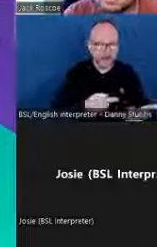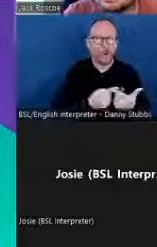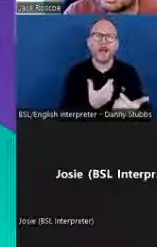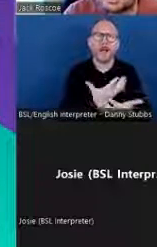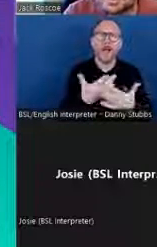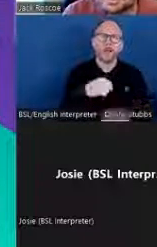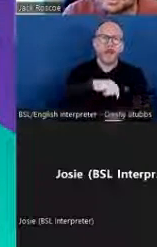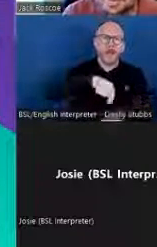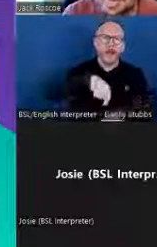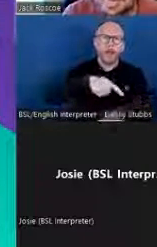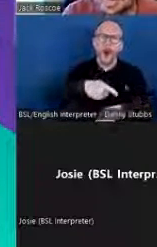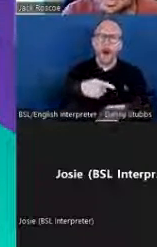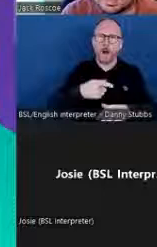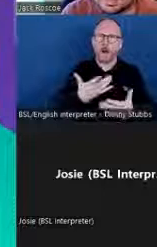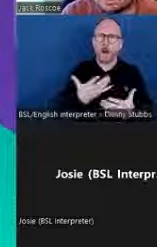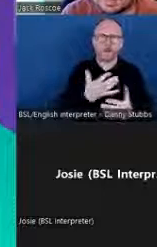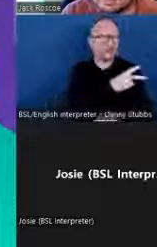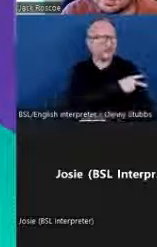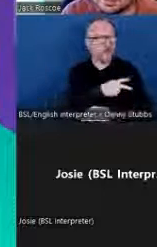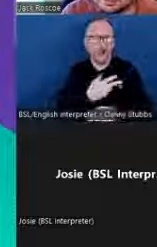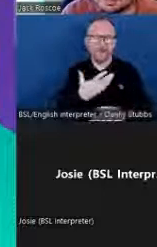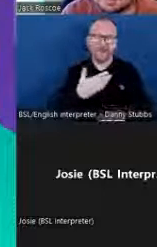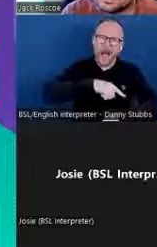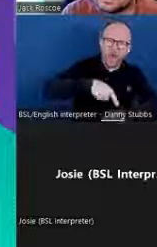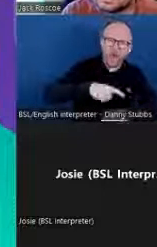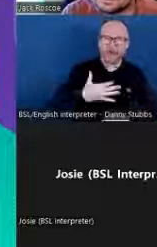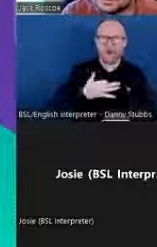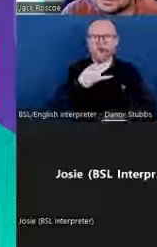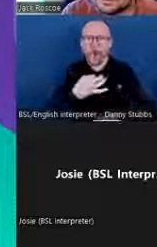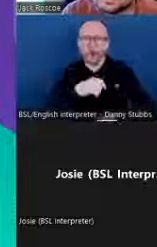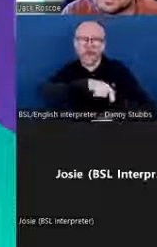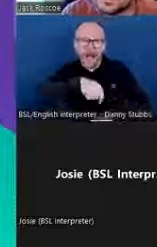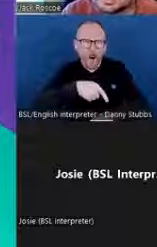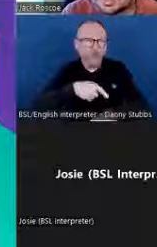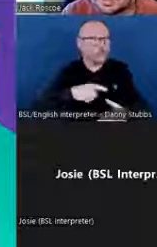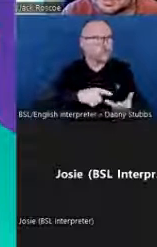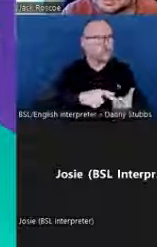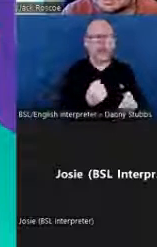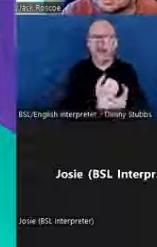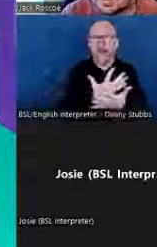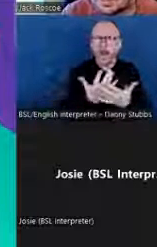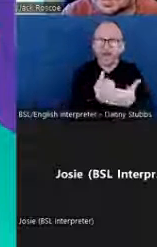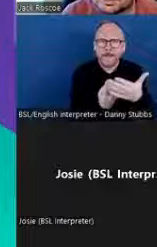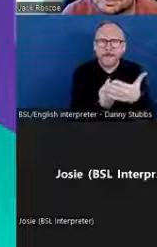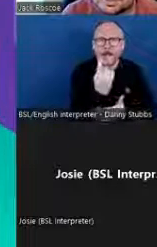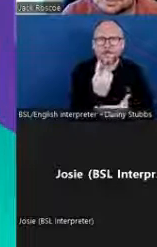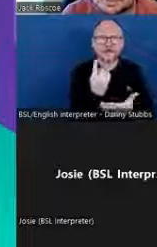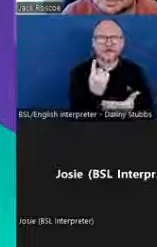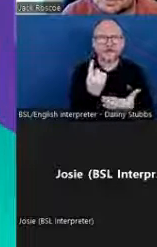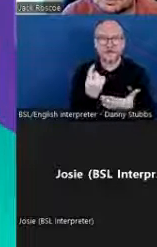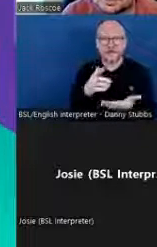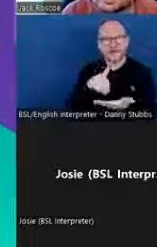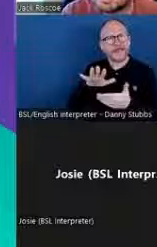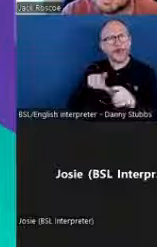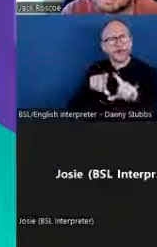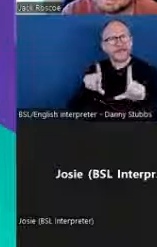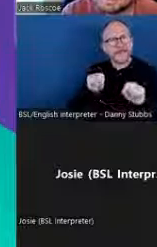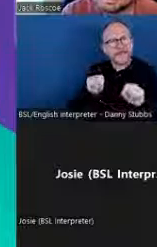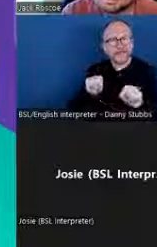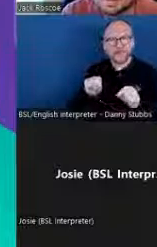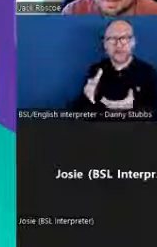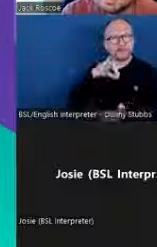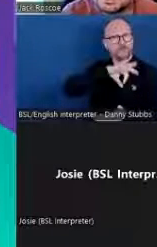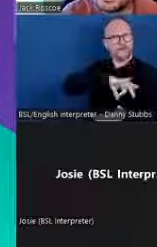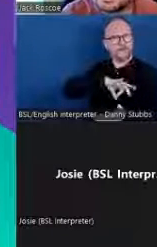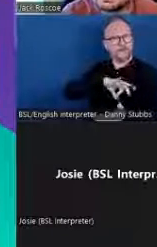by staff and volunteers, how many events were put on, or if there's a ticketed or commercial angle to an event, data might be